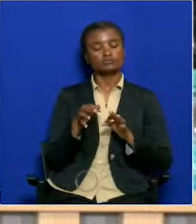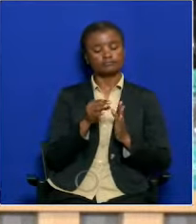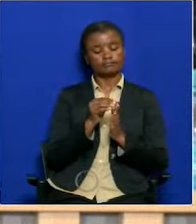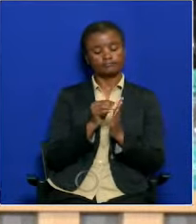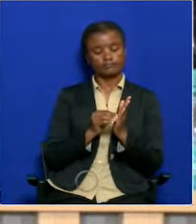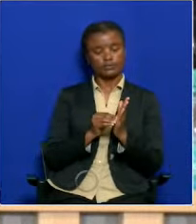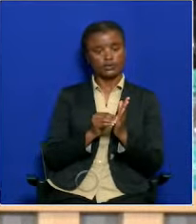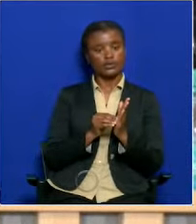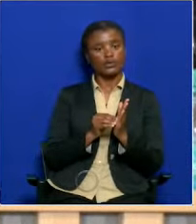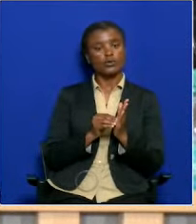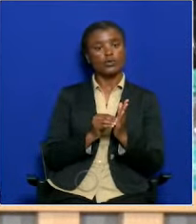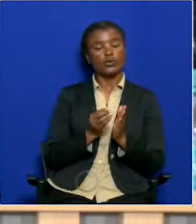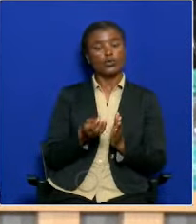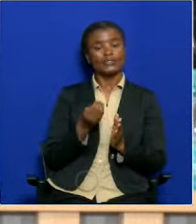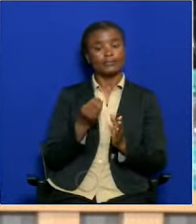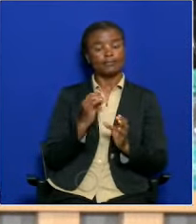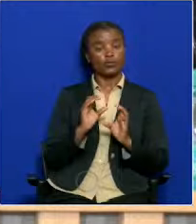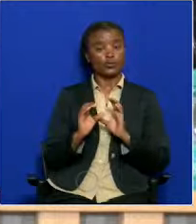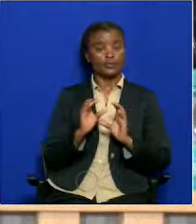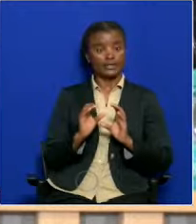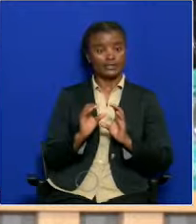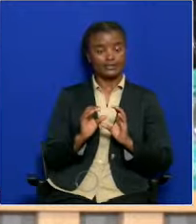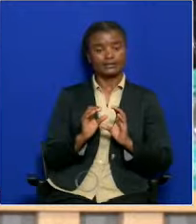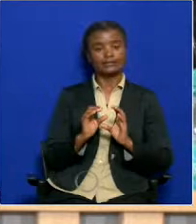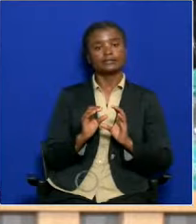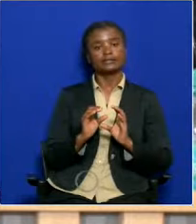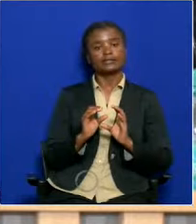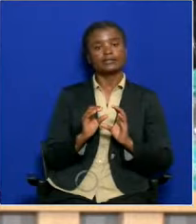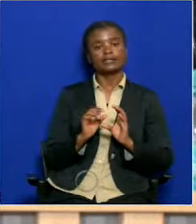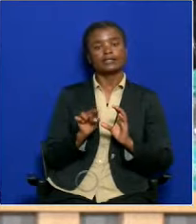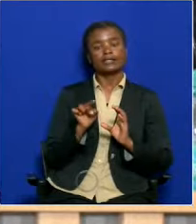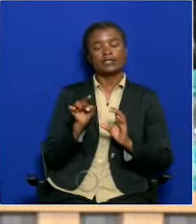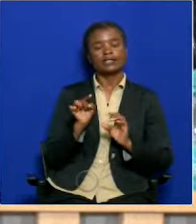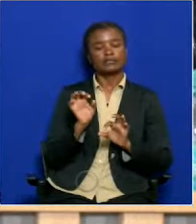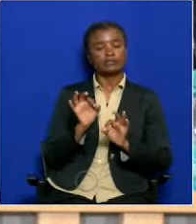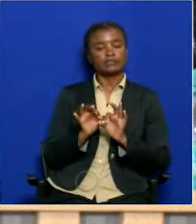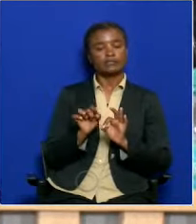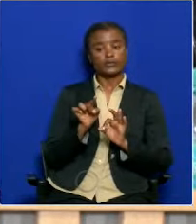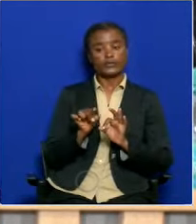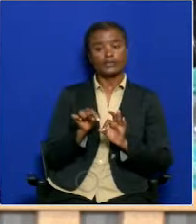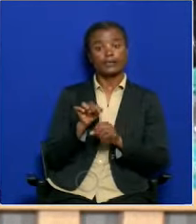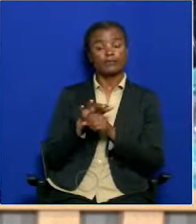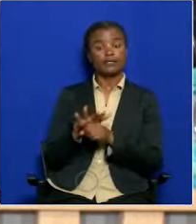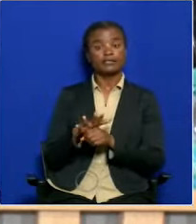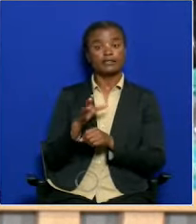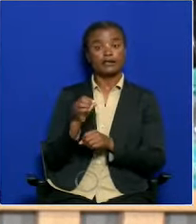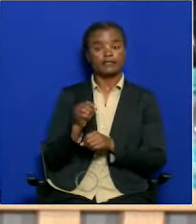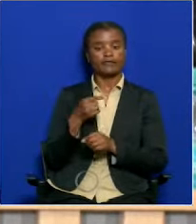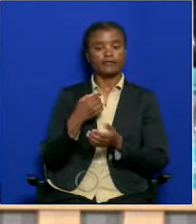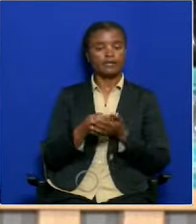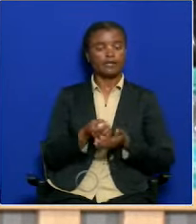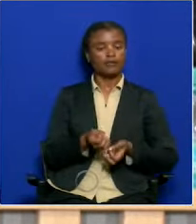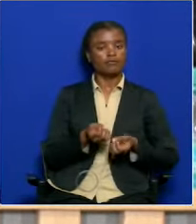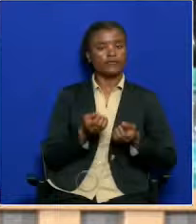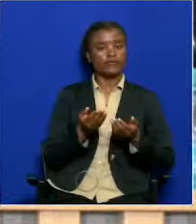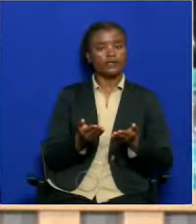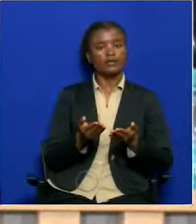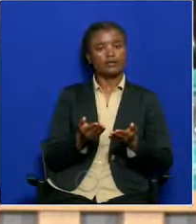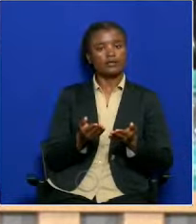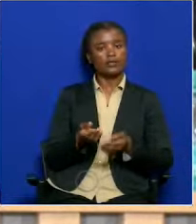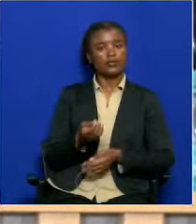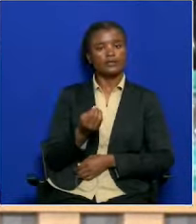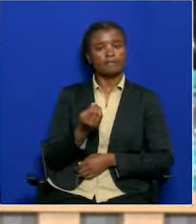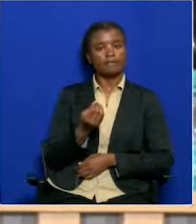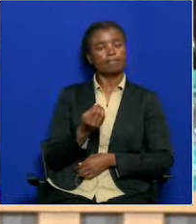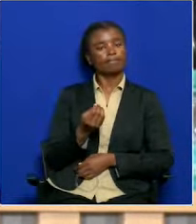Signal. In particular, there was a request from the Commission for you to provide WhatsApps for a period of